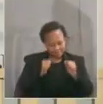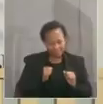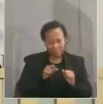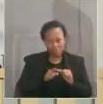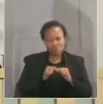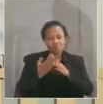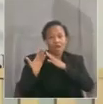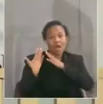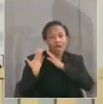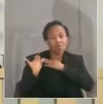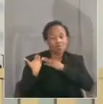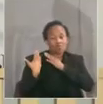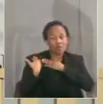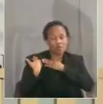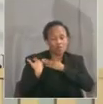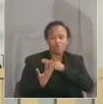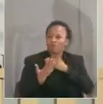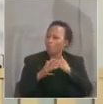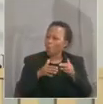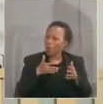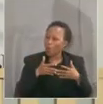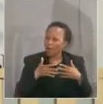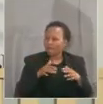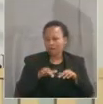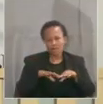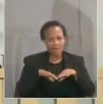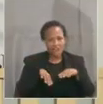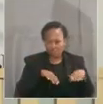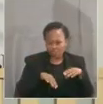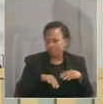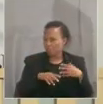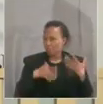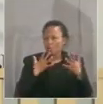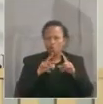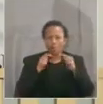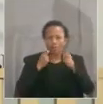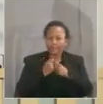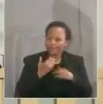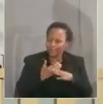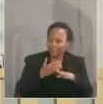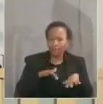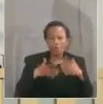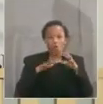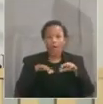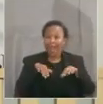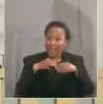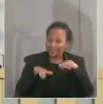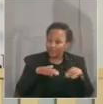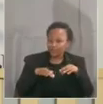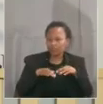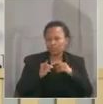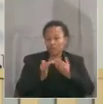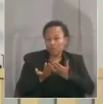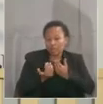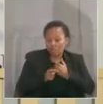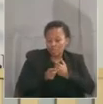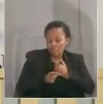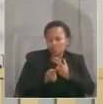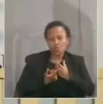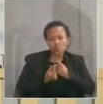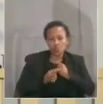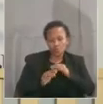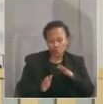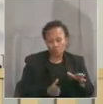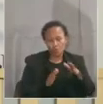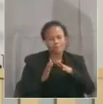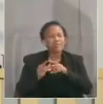and every action or tasking or activity that is expected of you. So that is